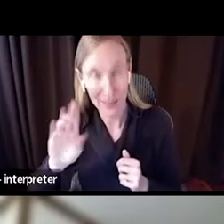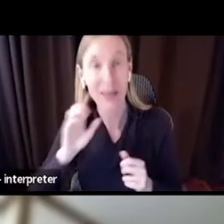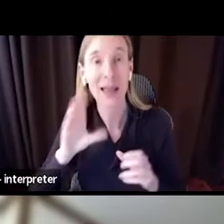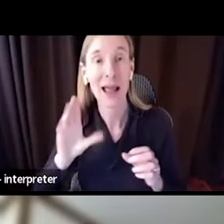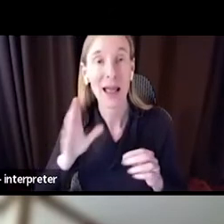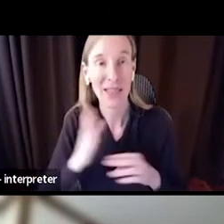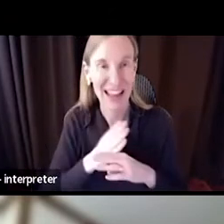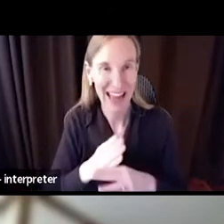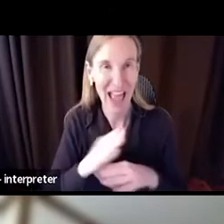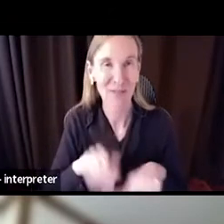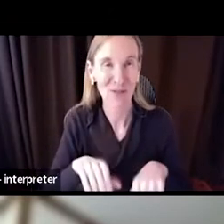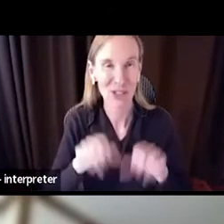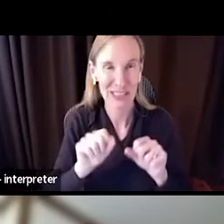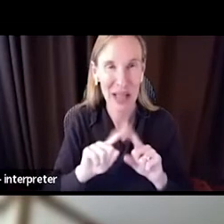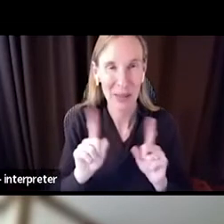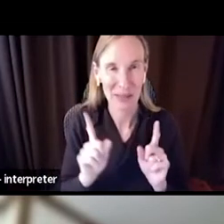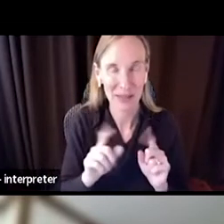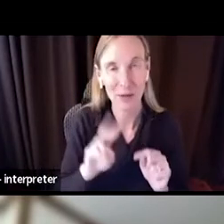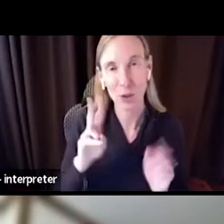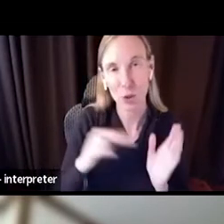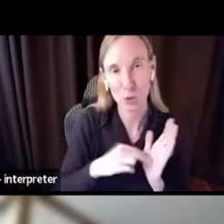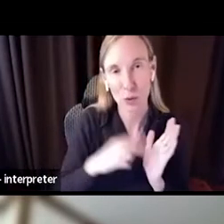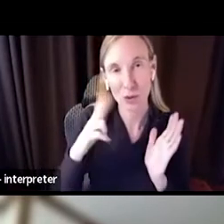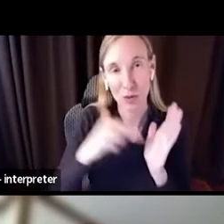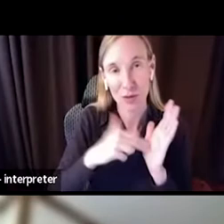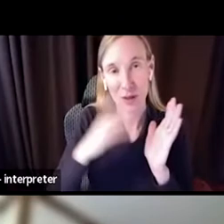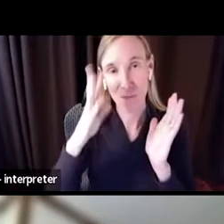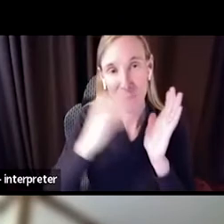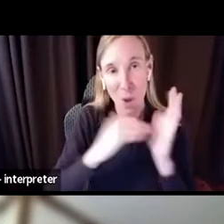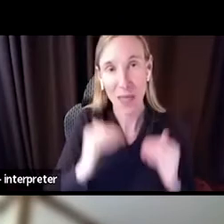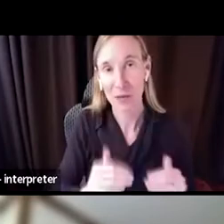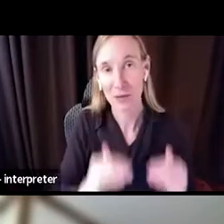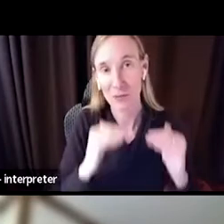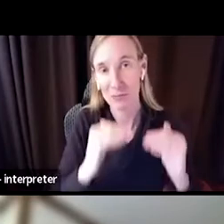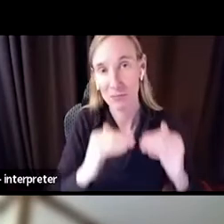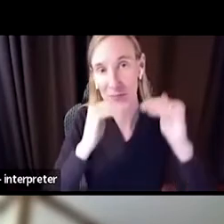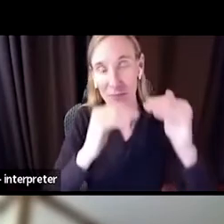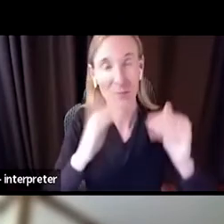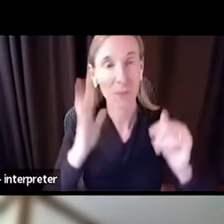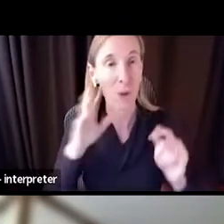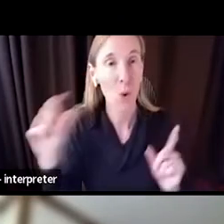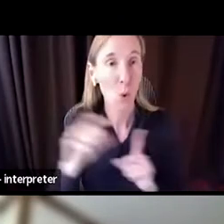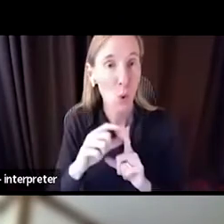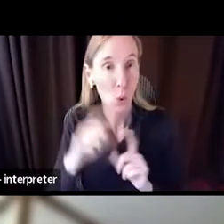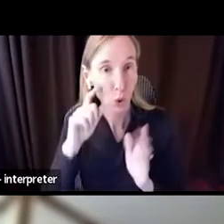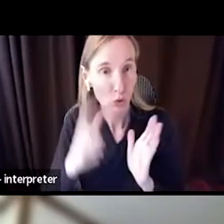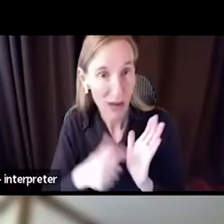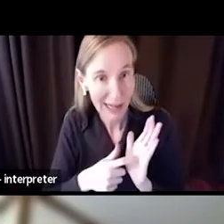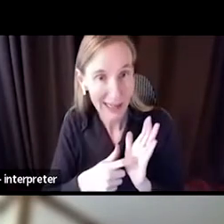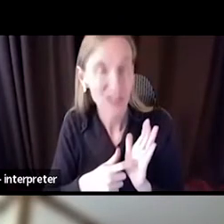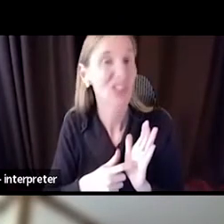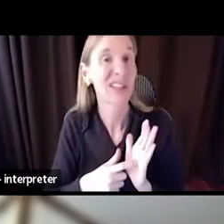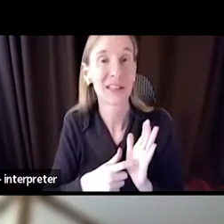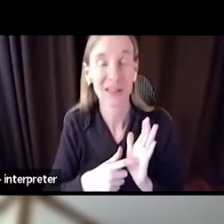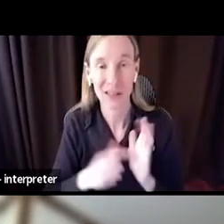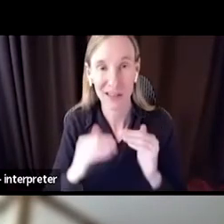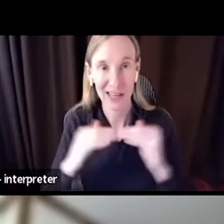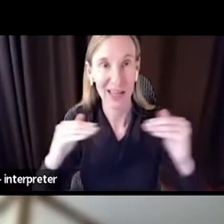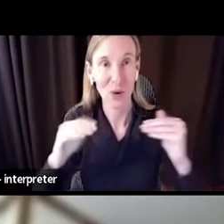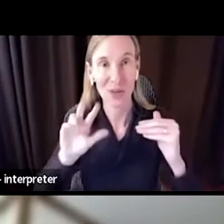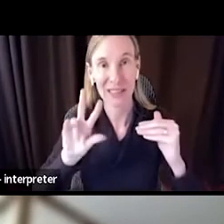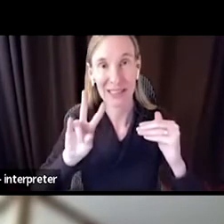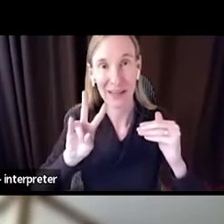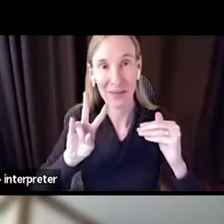slightly different, so it's 2,000, 3,000, and 4,000, or word recognition is poorer than